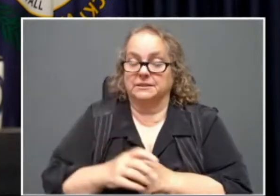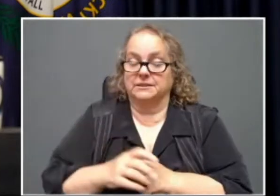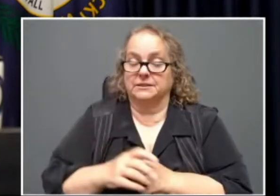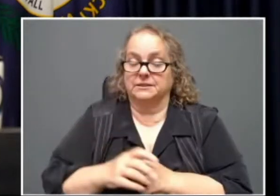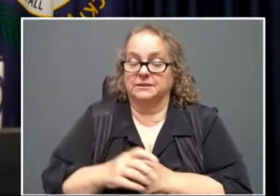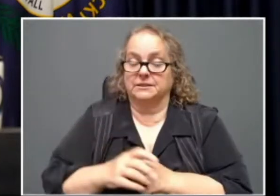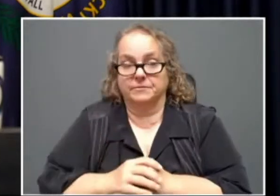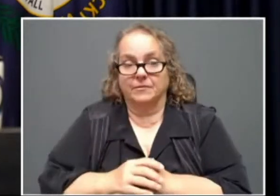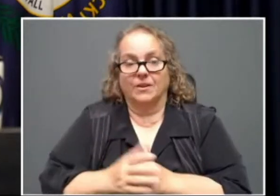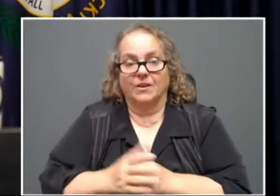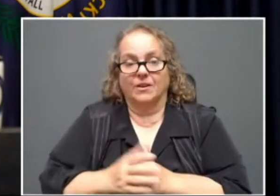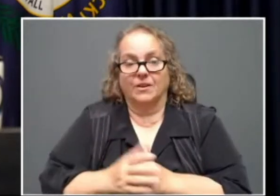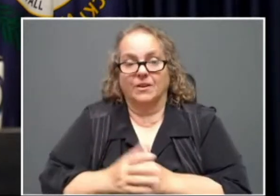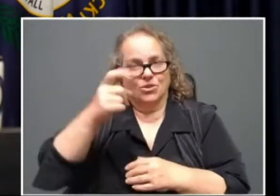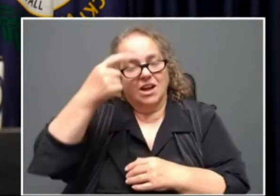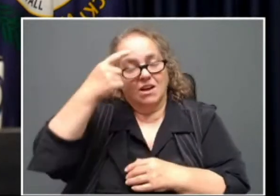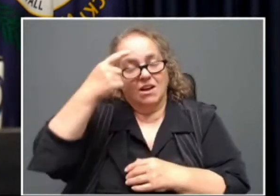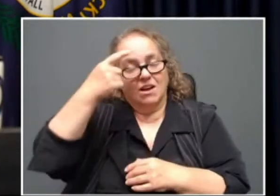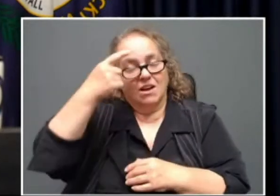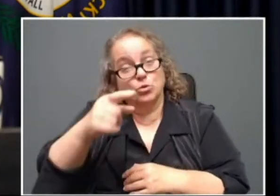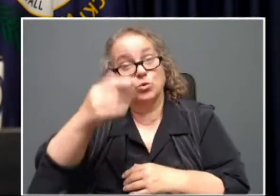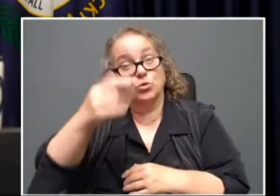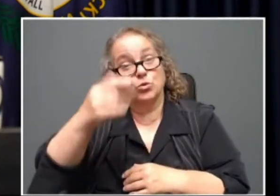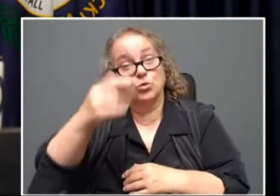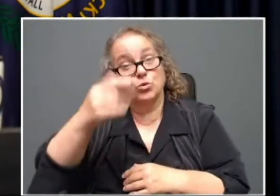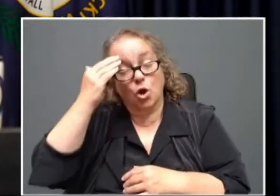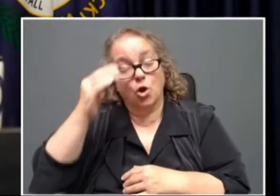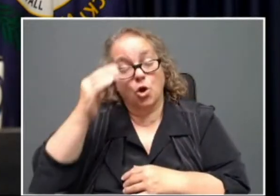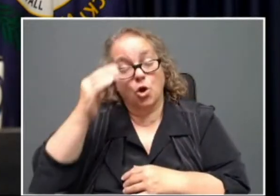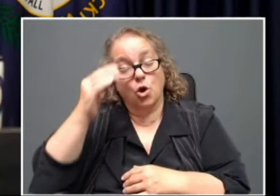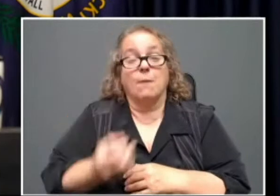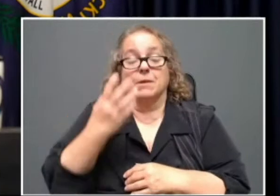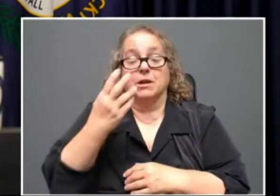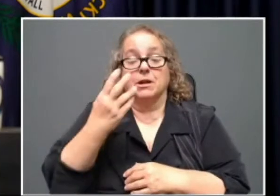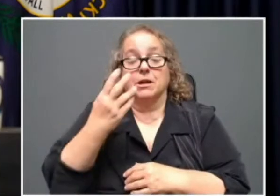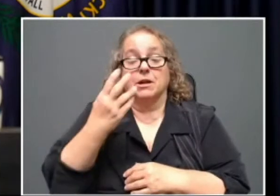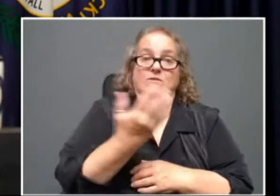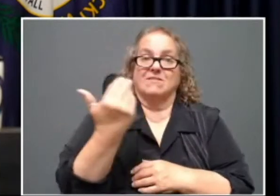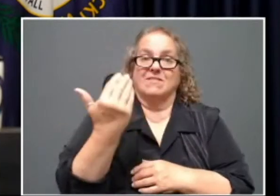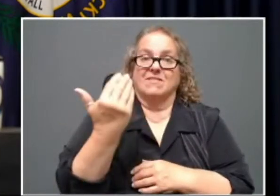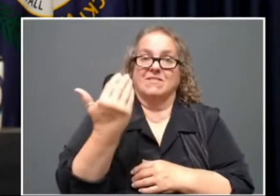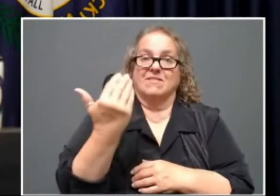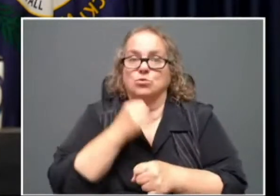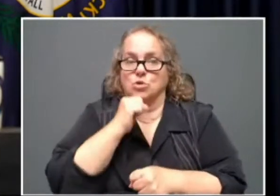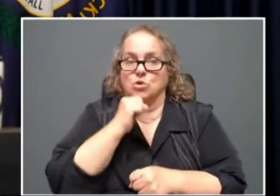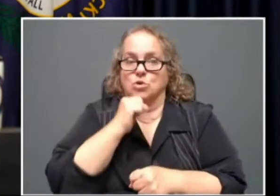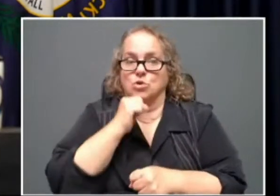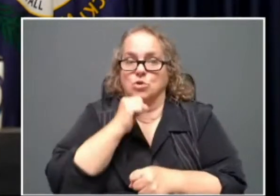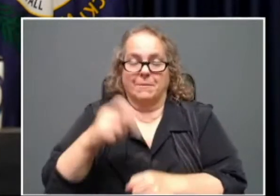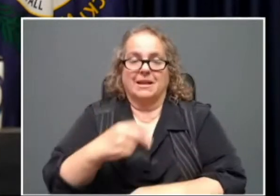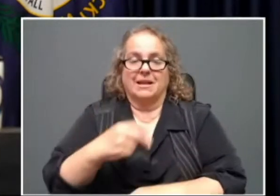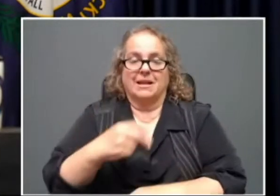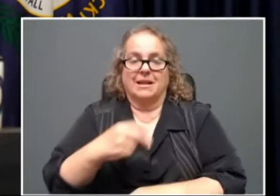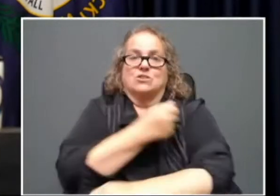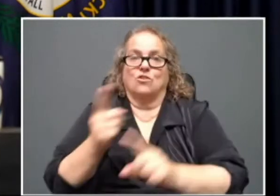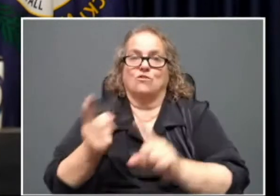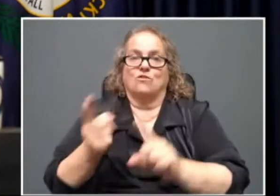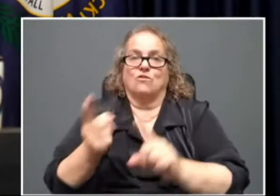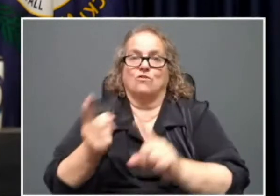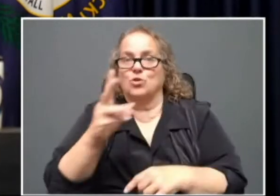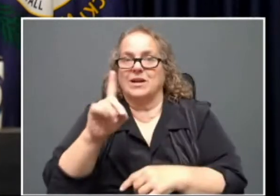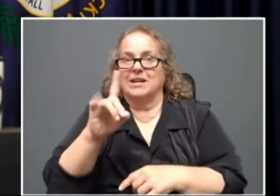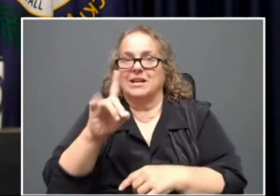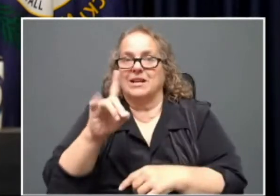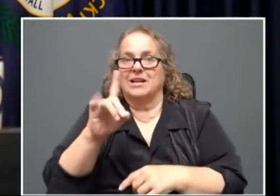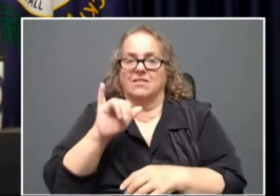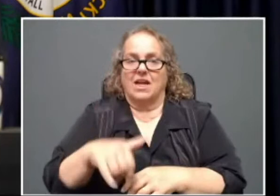Thank you, Governor. Do you know offhand how many 12 to 15-year-olds have been vaccinated in the first few days it's been available? And